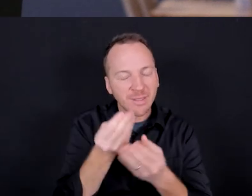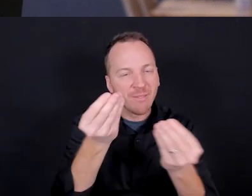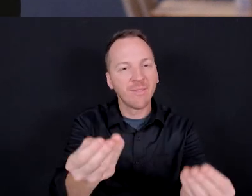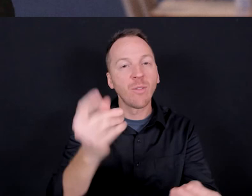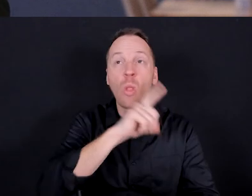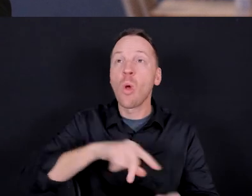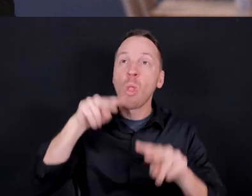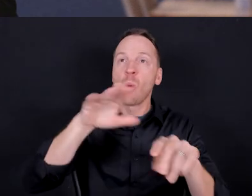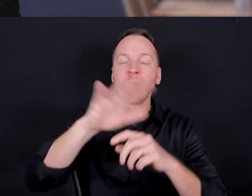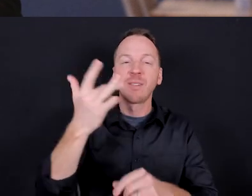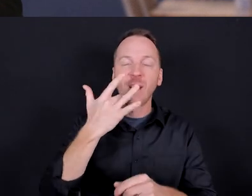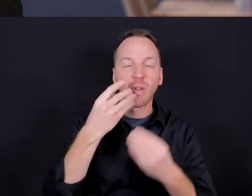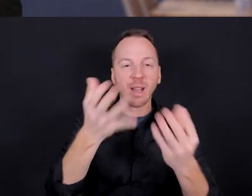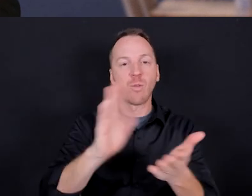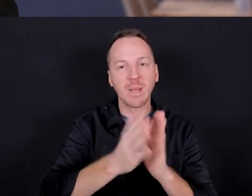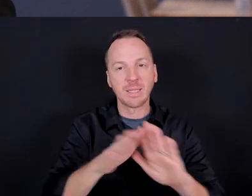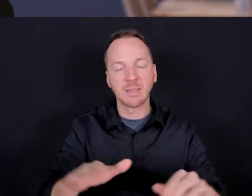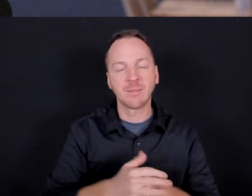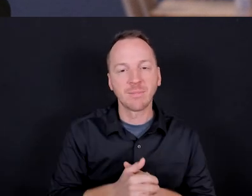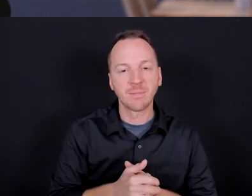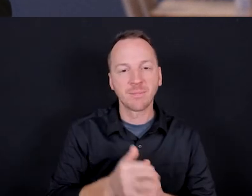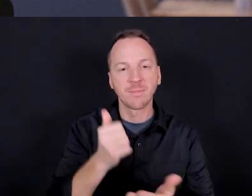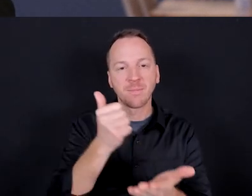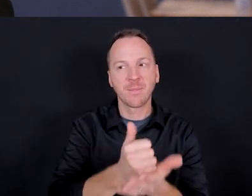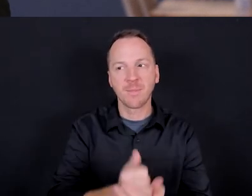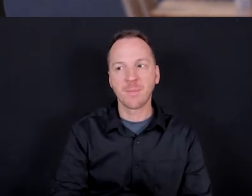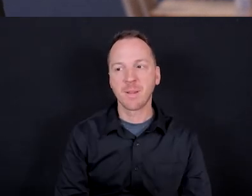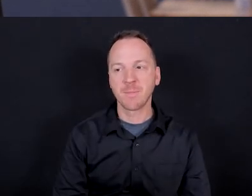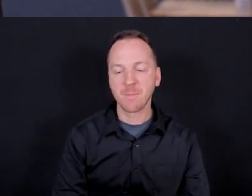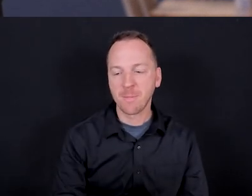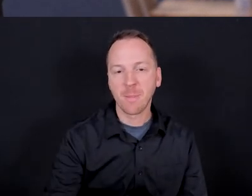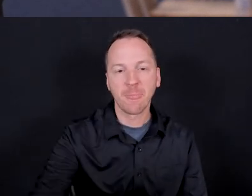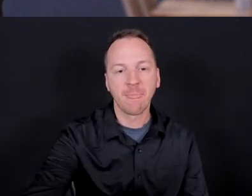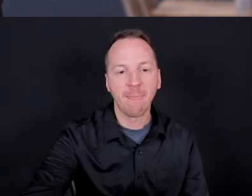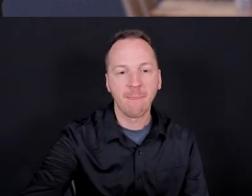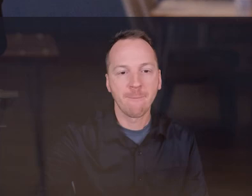Lord look upon you with his favor and give you his peace. Amen.